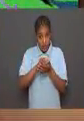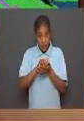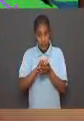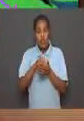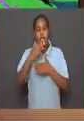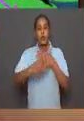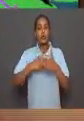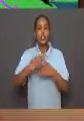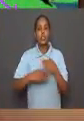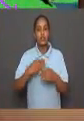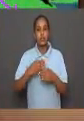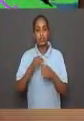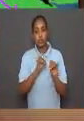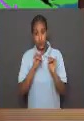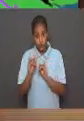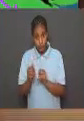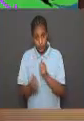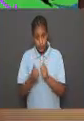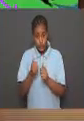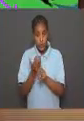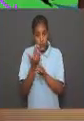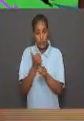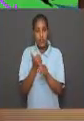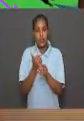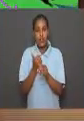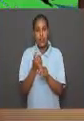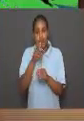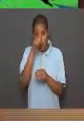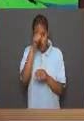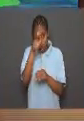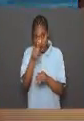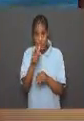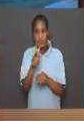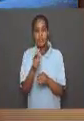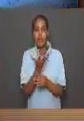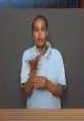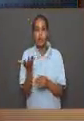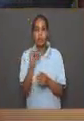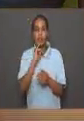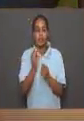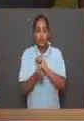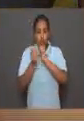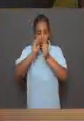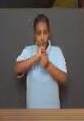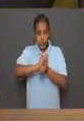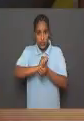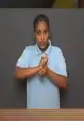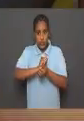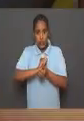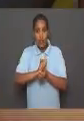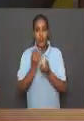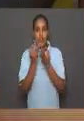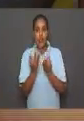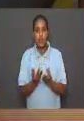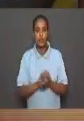a process in which a previously volatile substance is changed into a